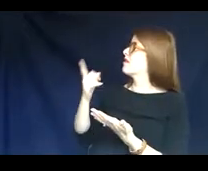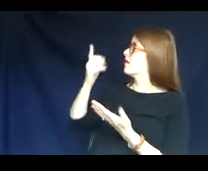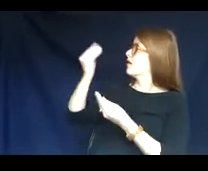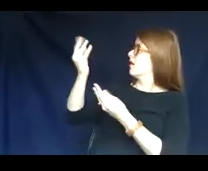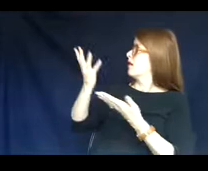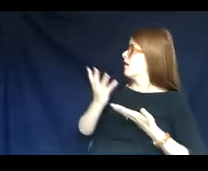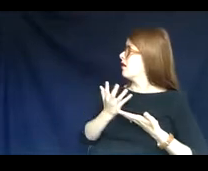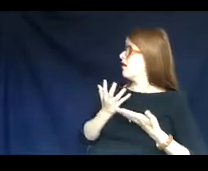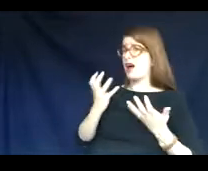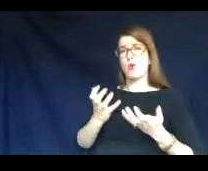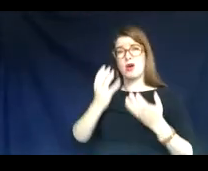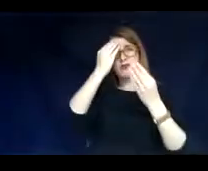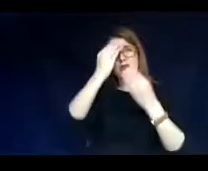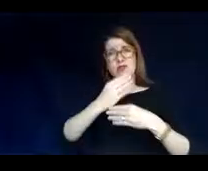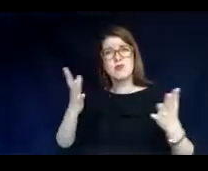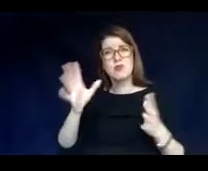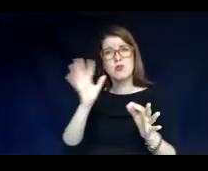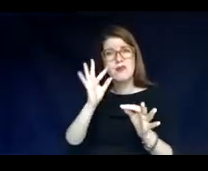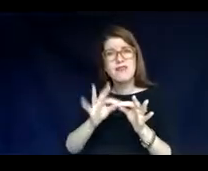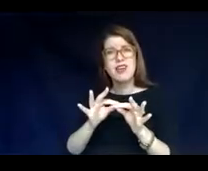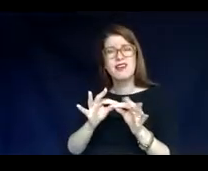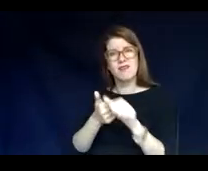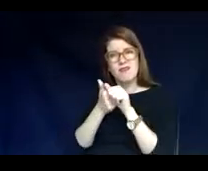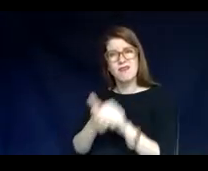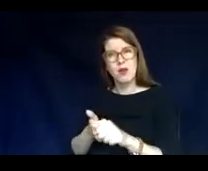to profess your faith and follow me.